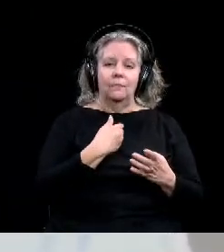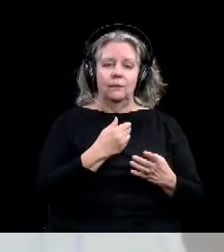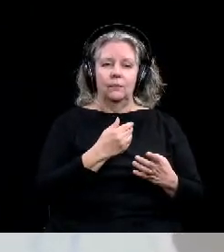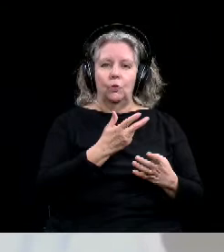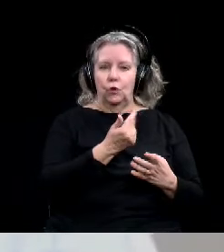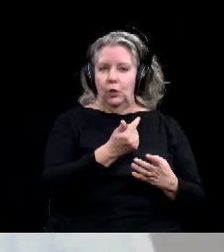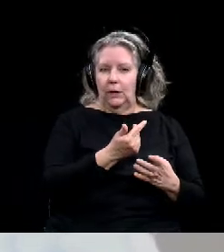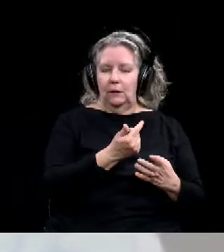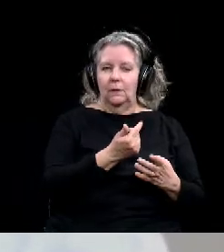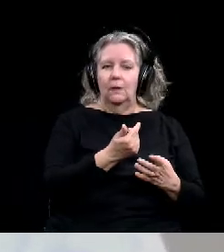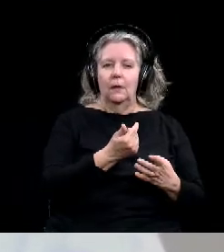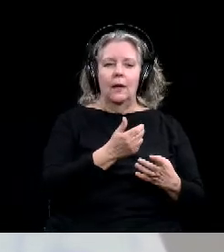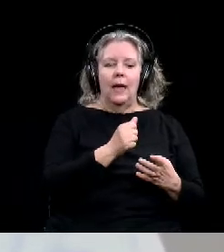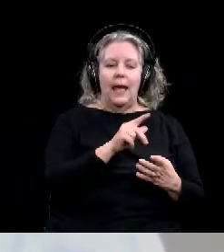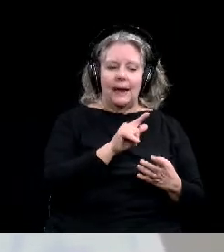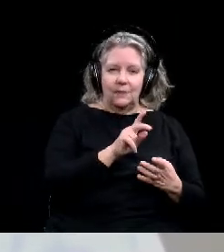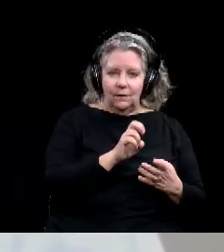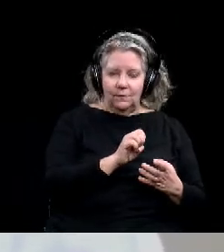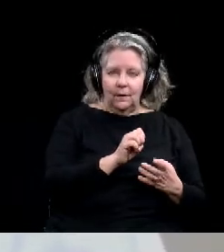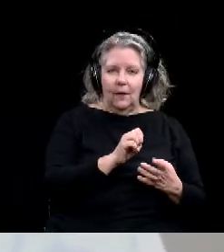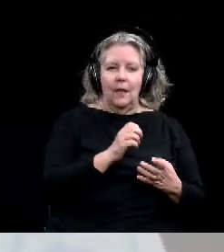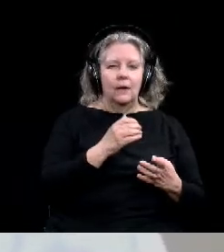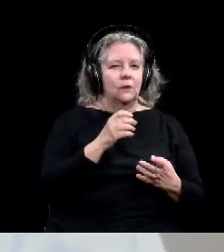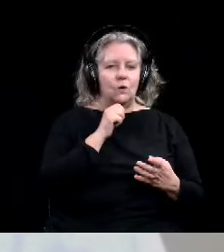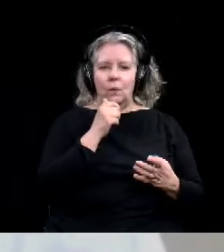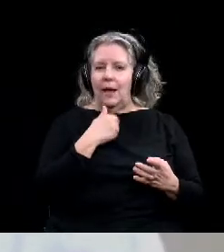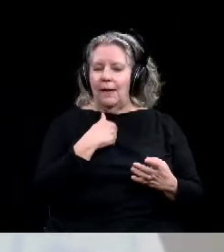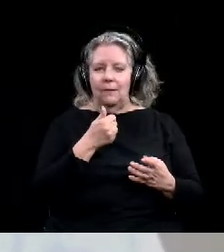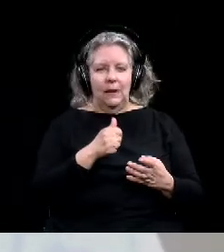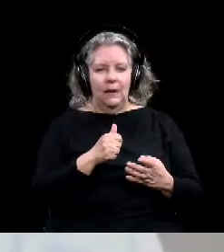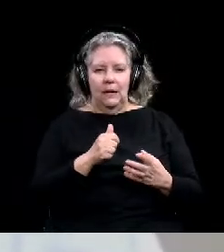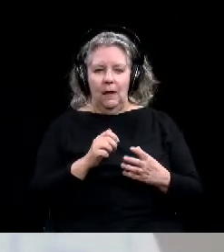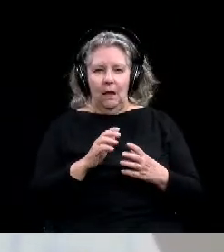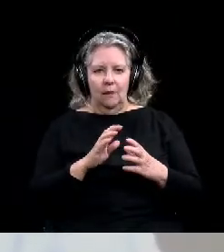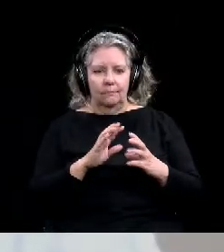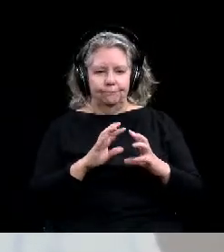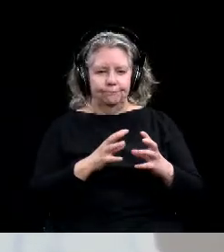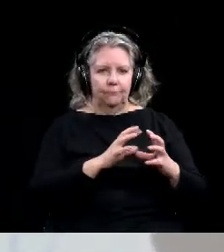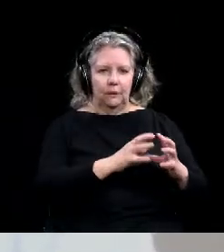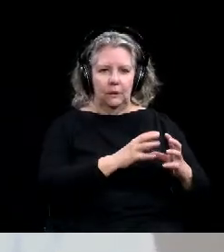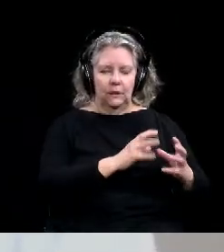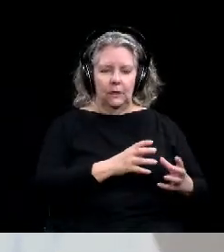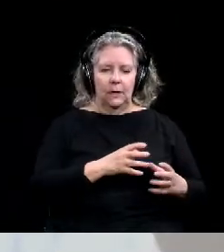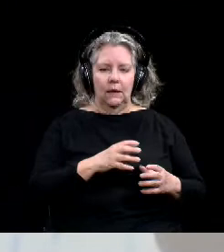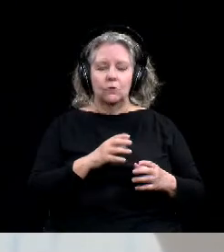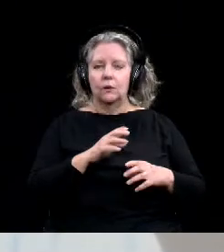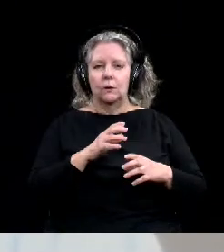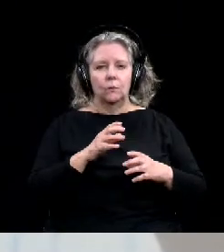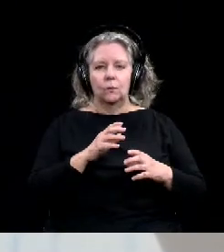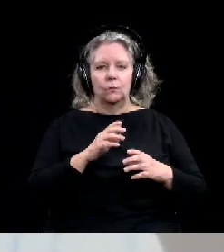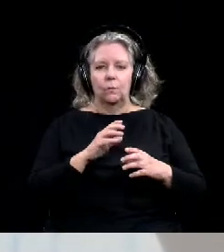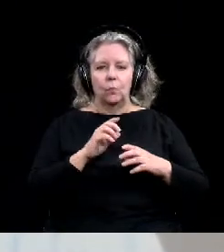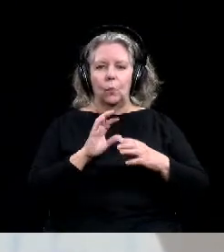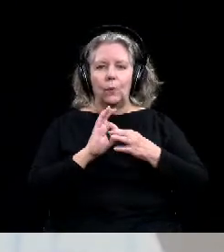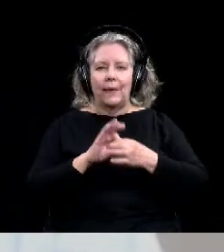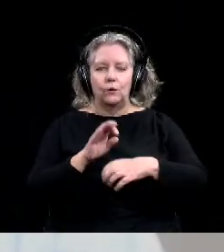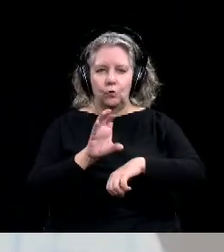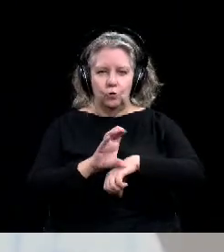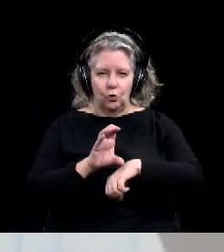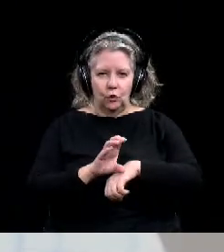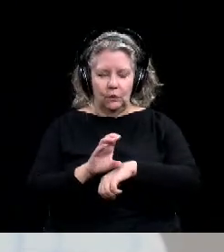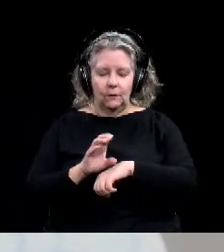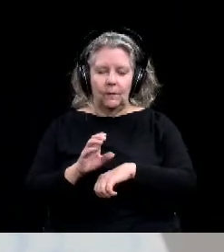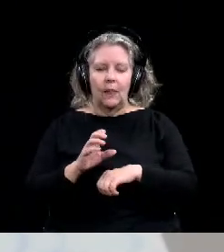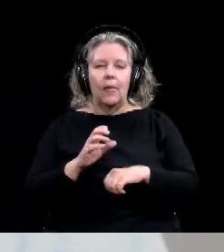within McLennan County. There are 14 independent school districts and no private schools that are